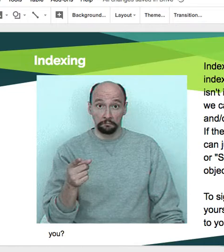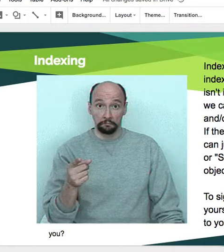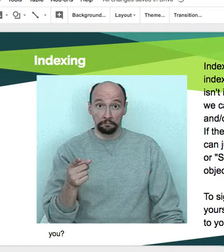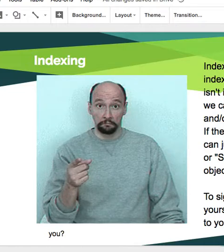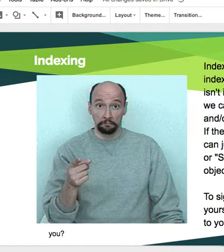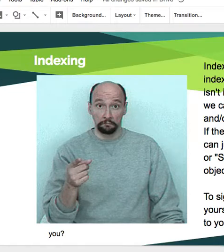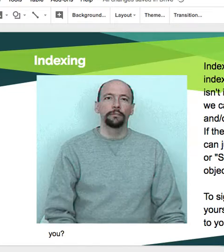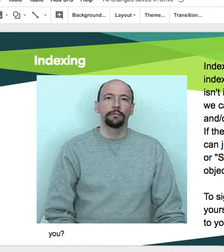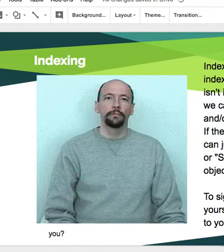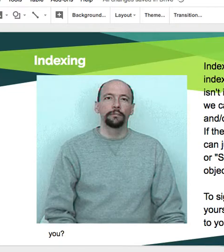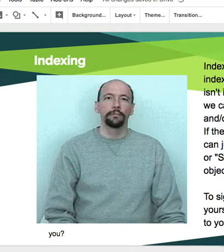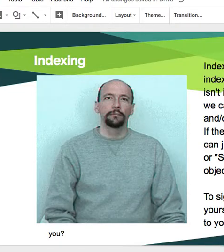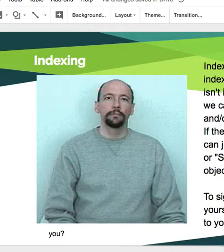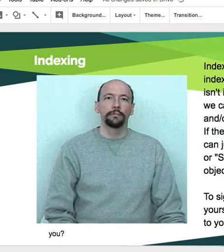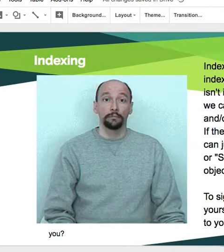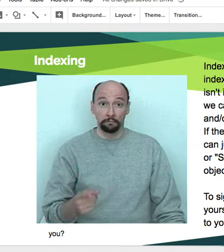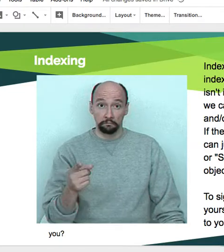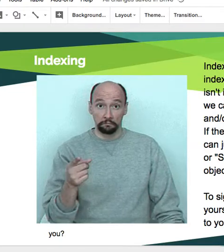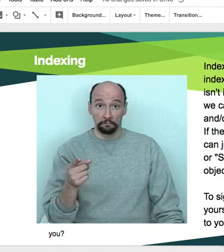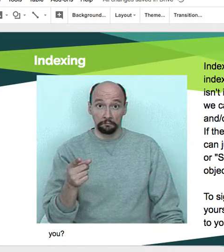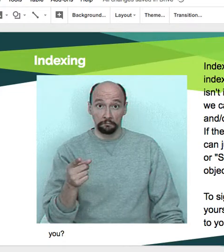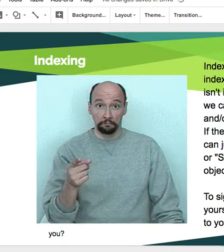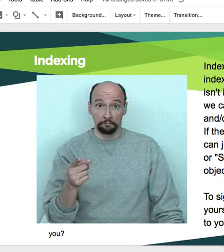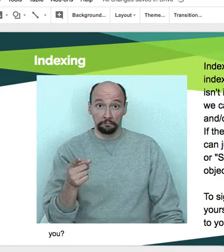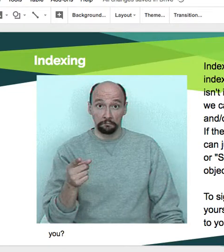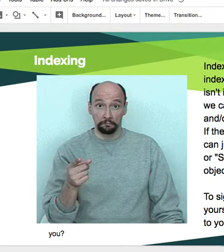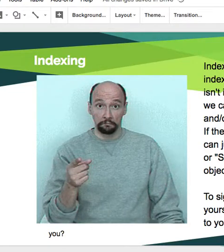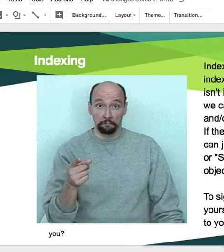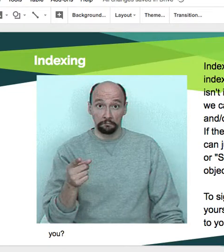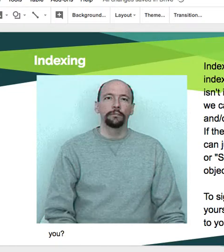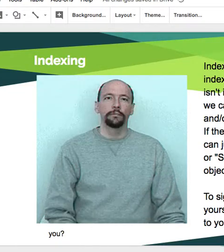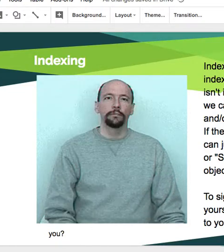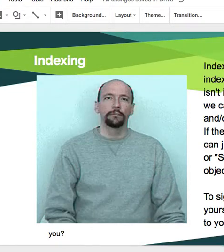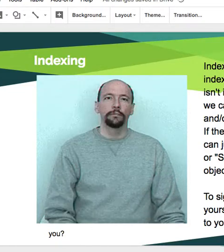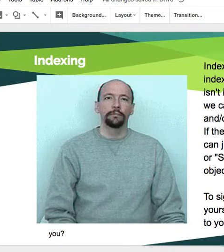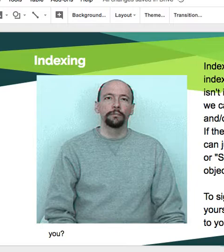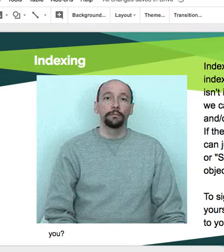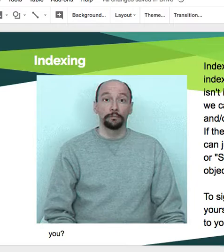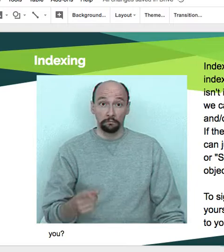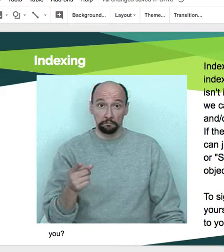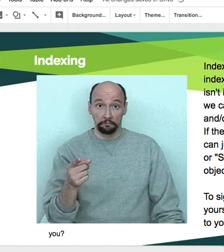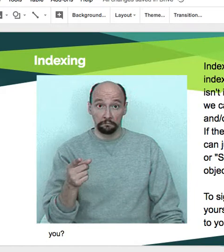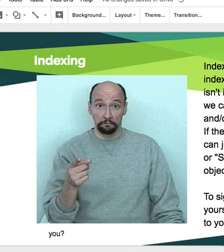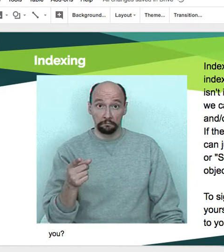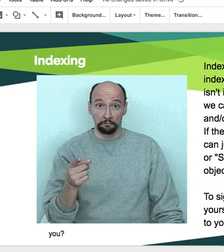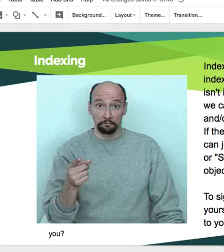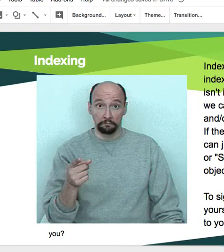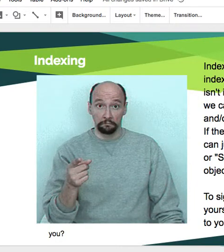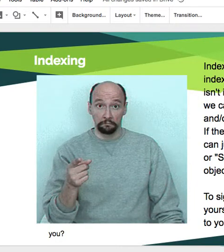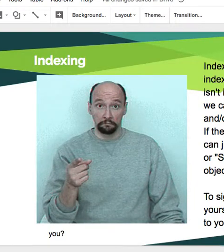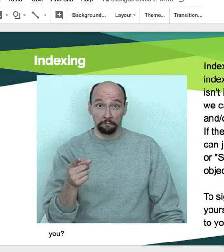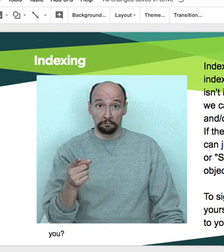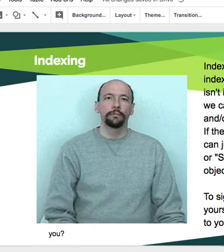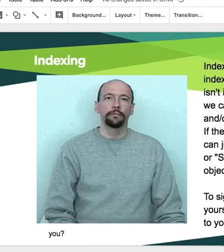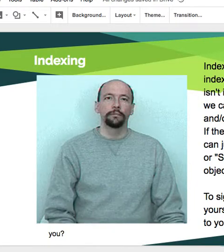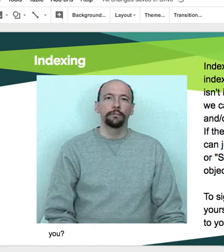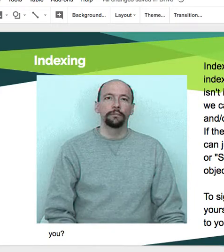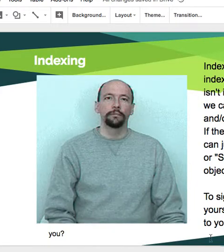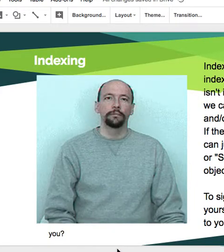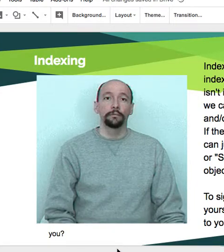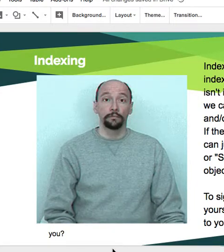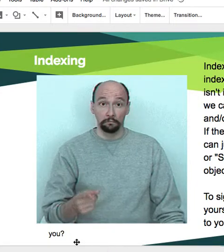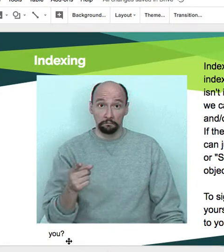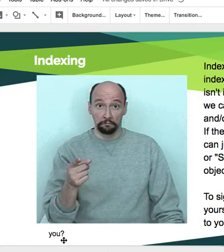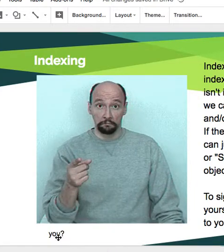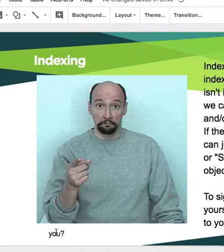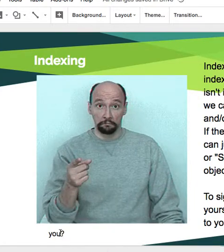indexing or pointing um it's very cool because you know when you want to reference someone you can say you can point to someone uh